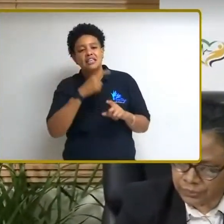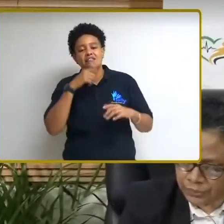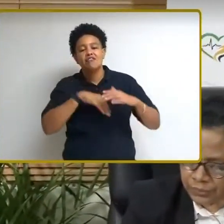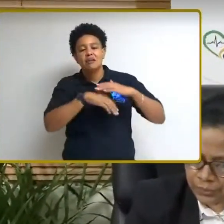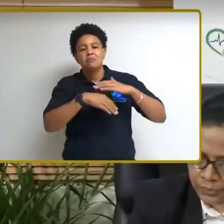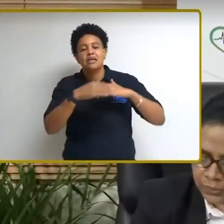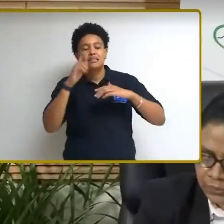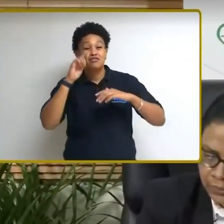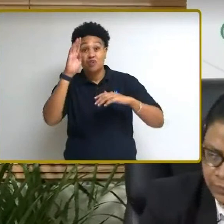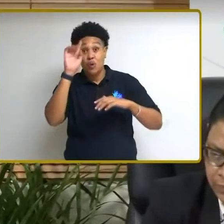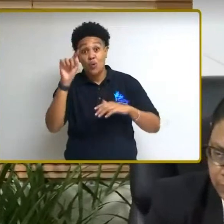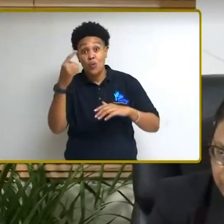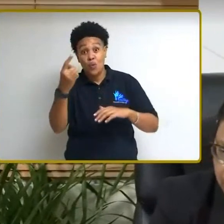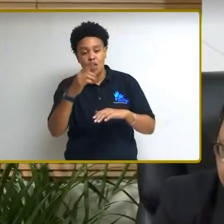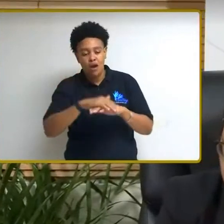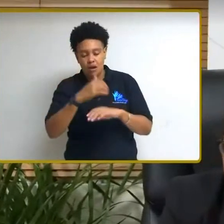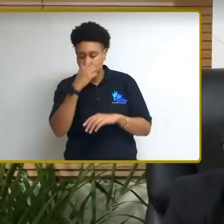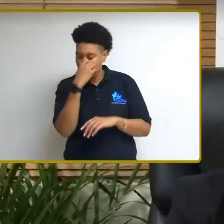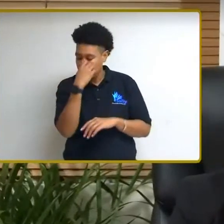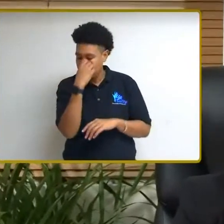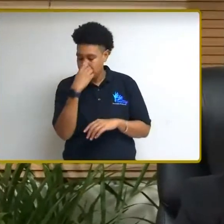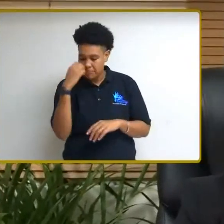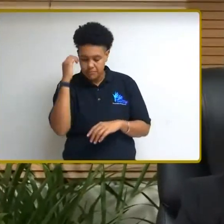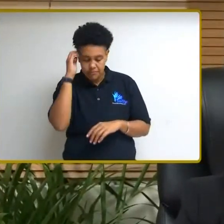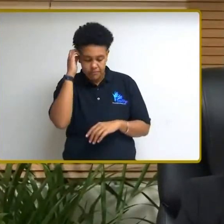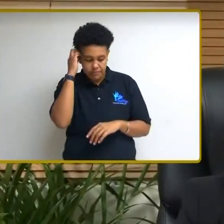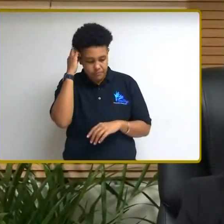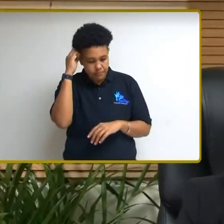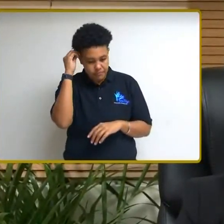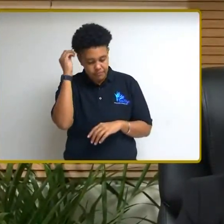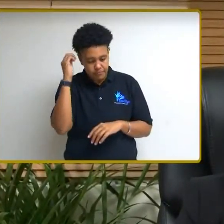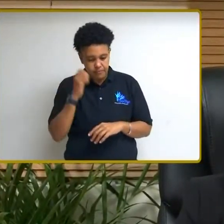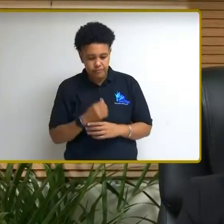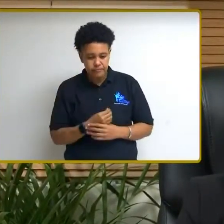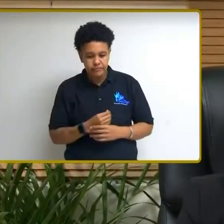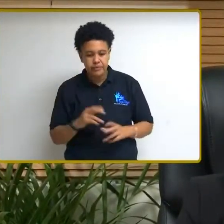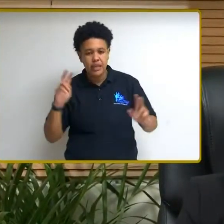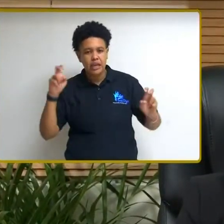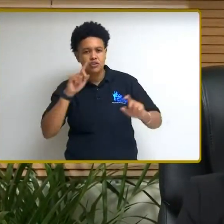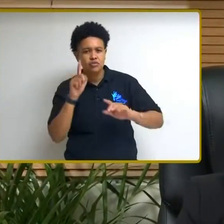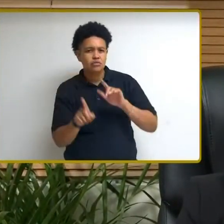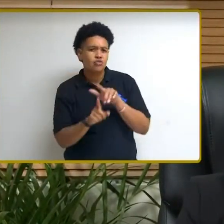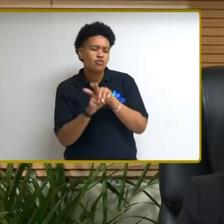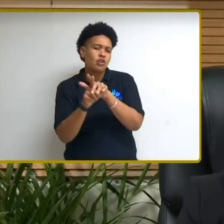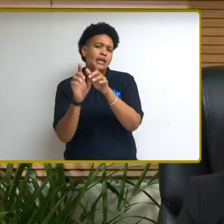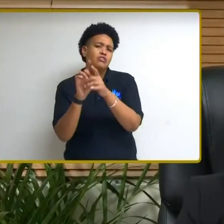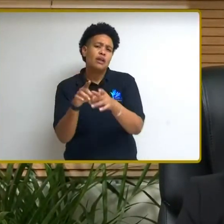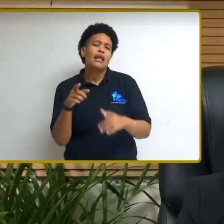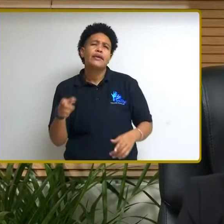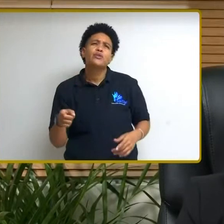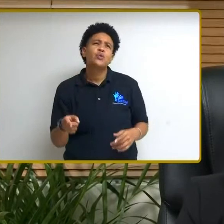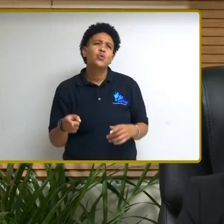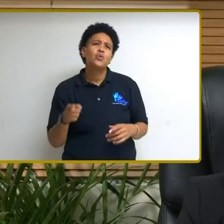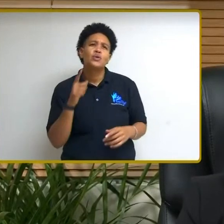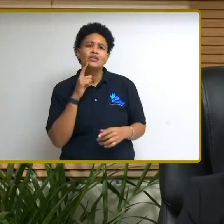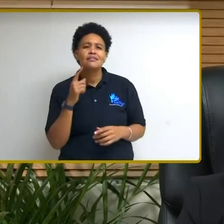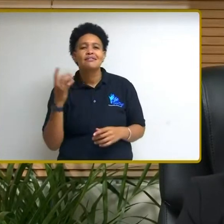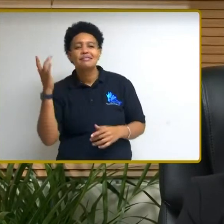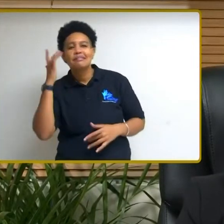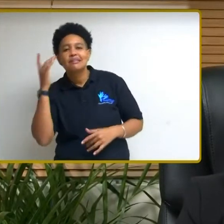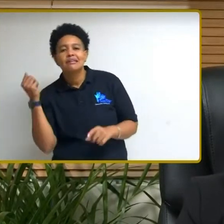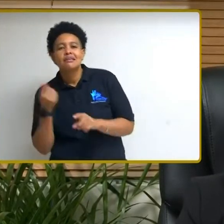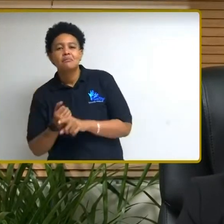based solely on the issues that have been raised around side